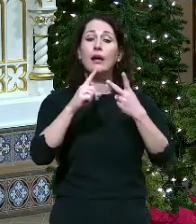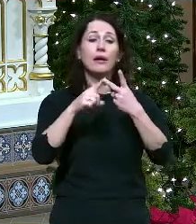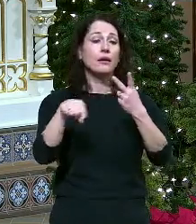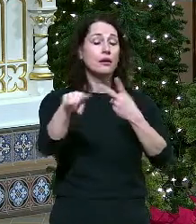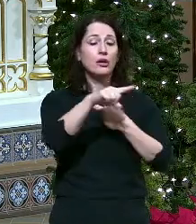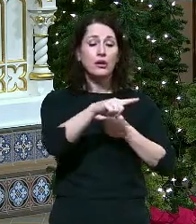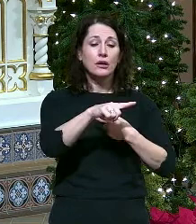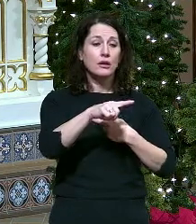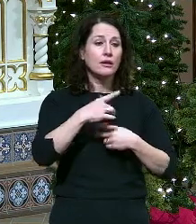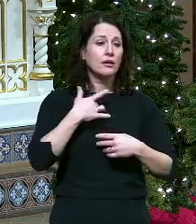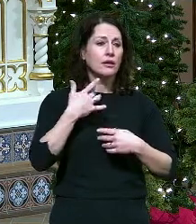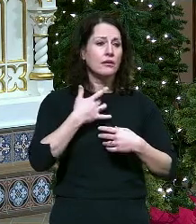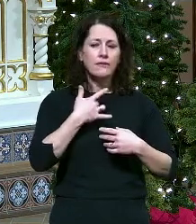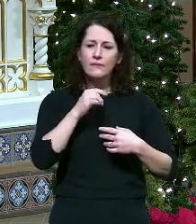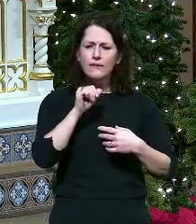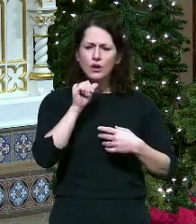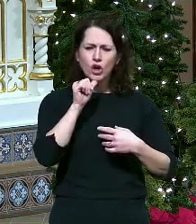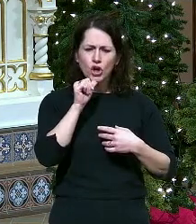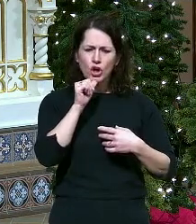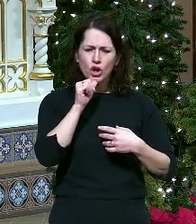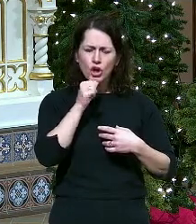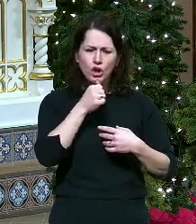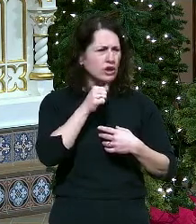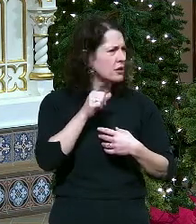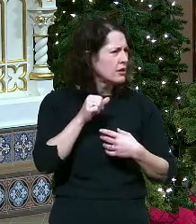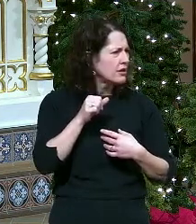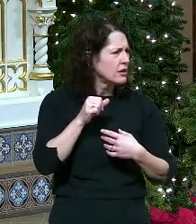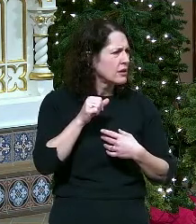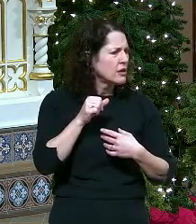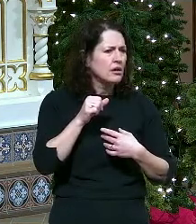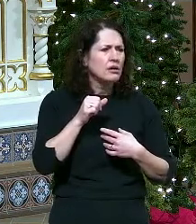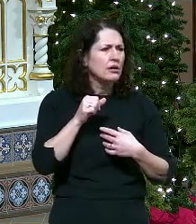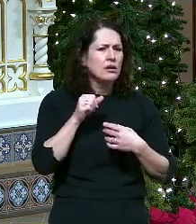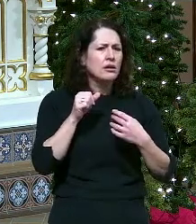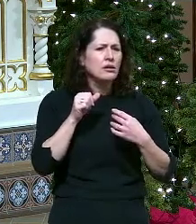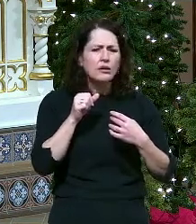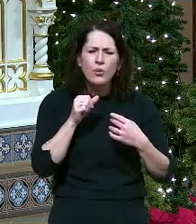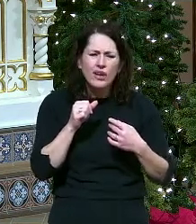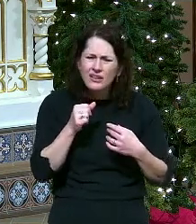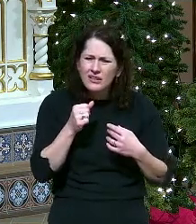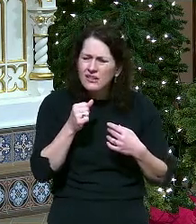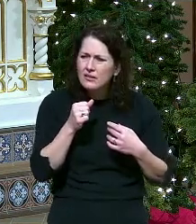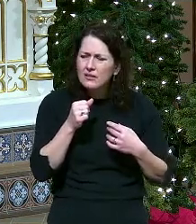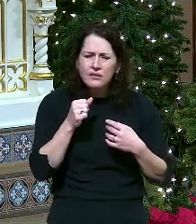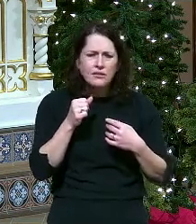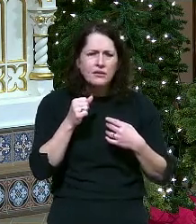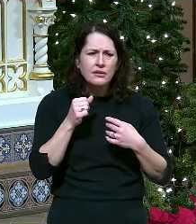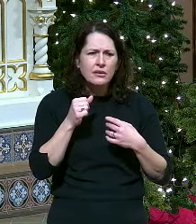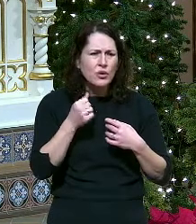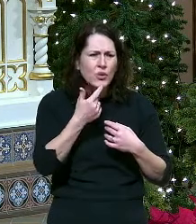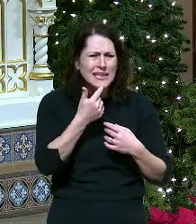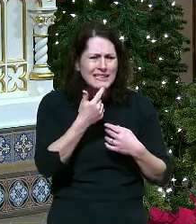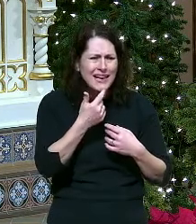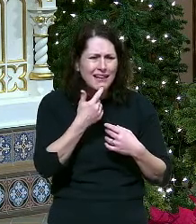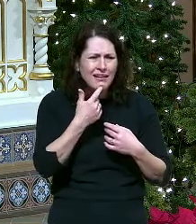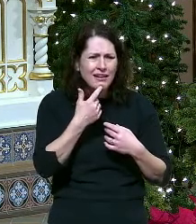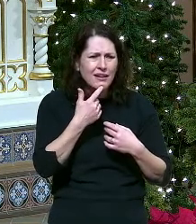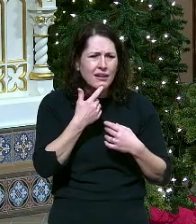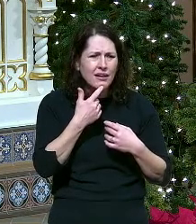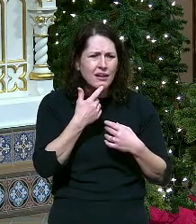Anybody perfect? Show of hands. Go ahead and comment. Stop. Hey, now.